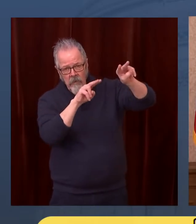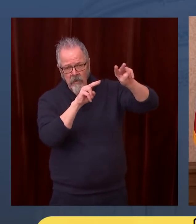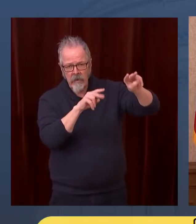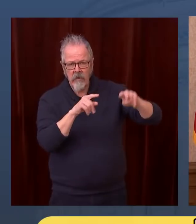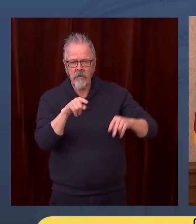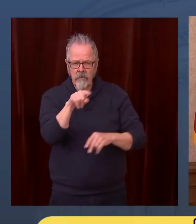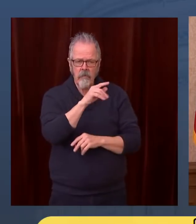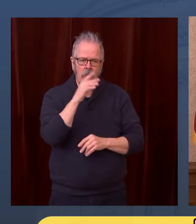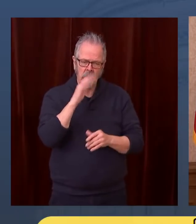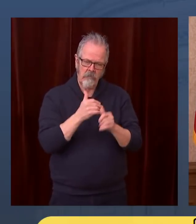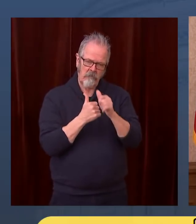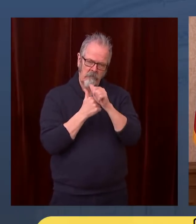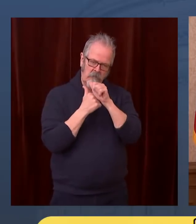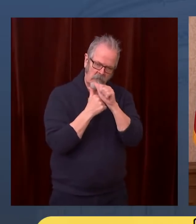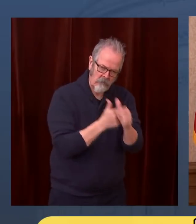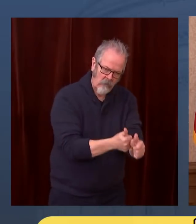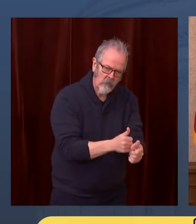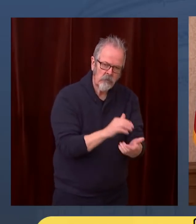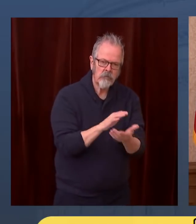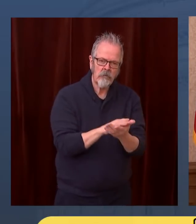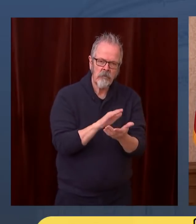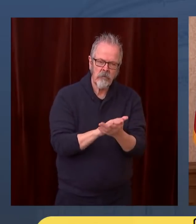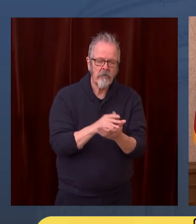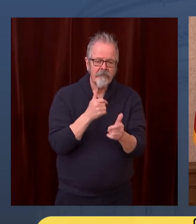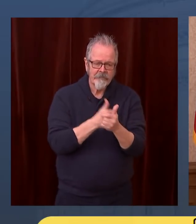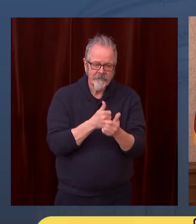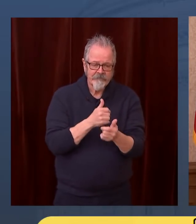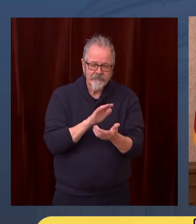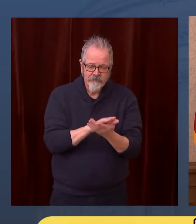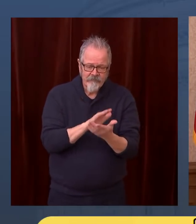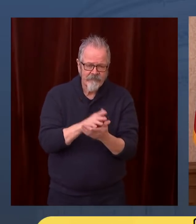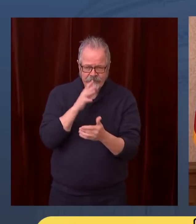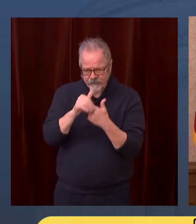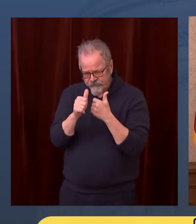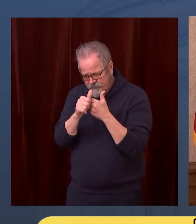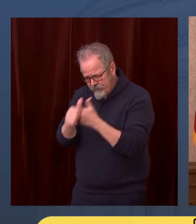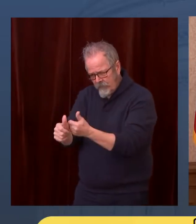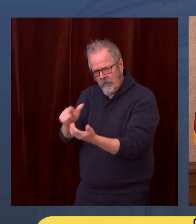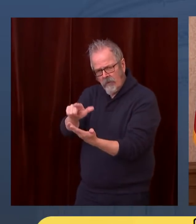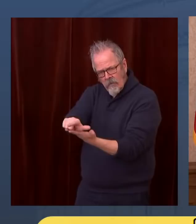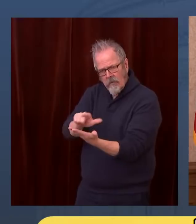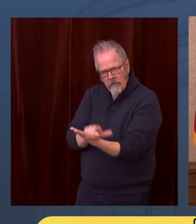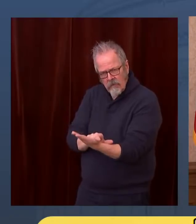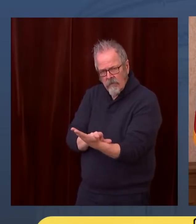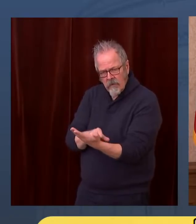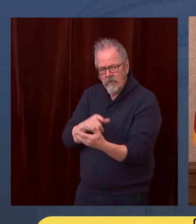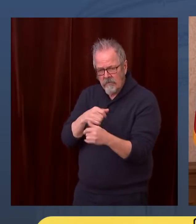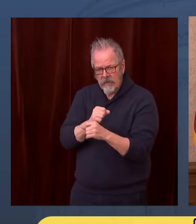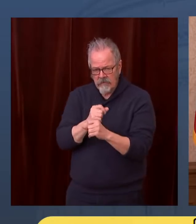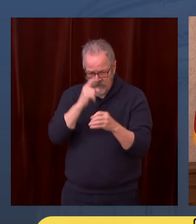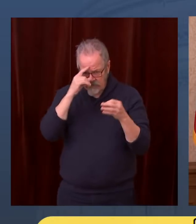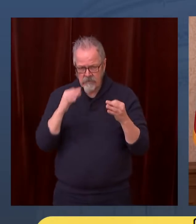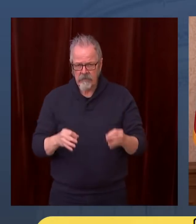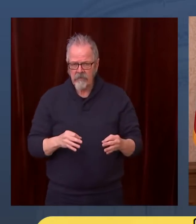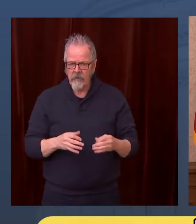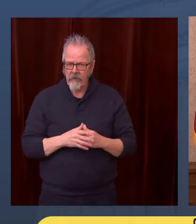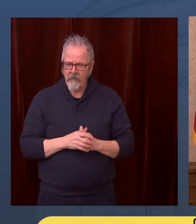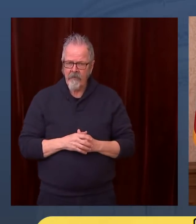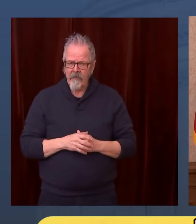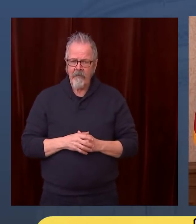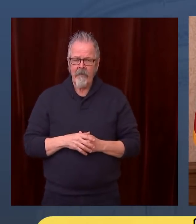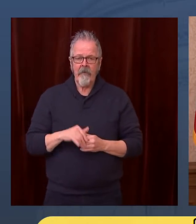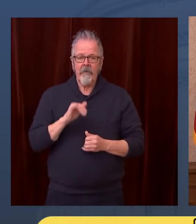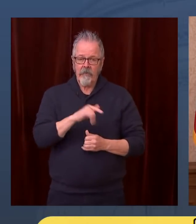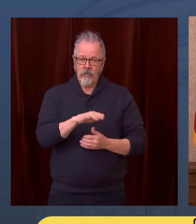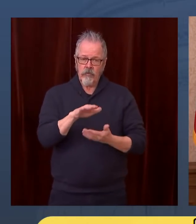of Washington and make reasoned decisions. They fully understand the consequences of breaking the law,